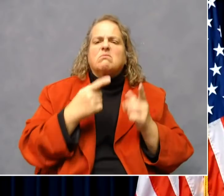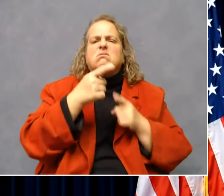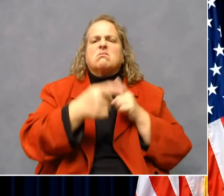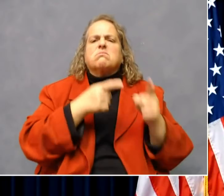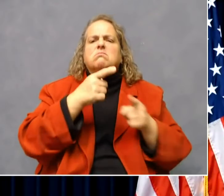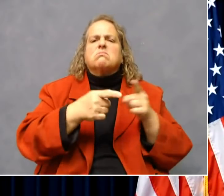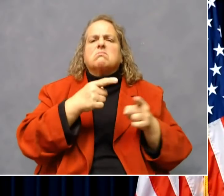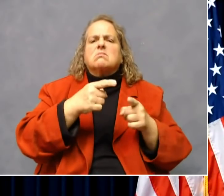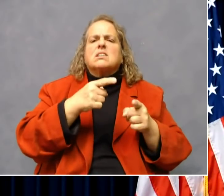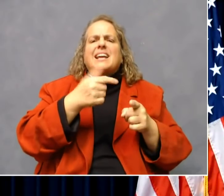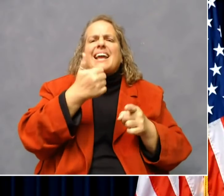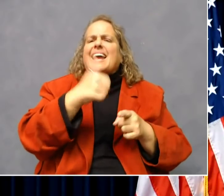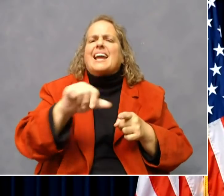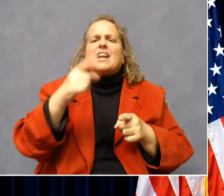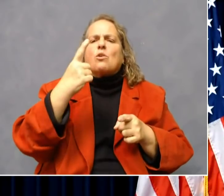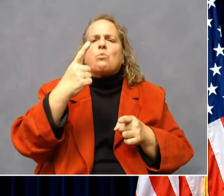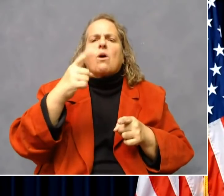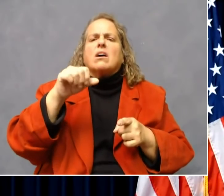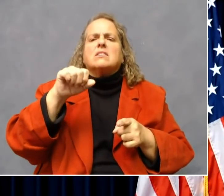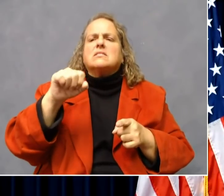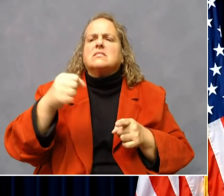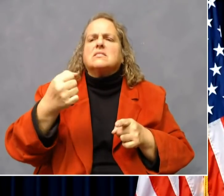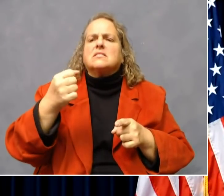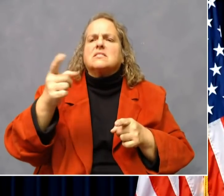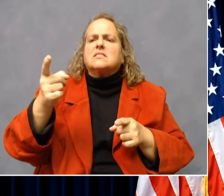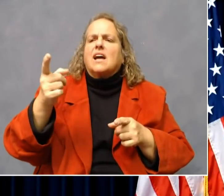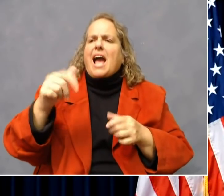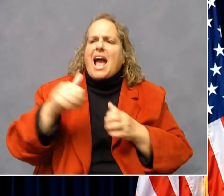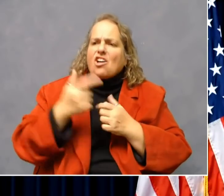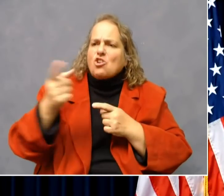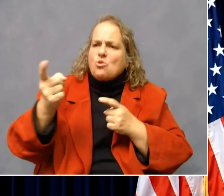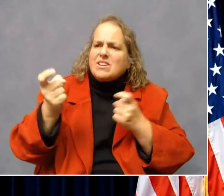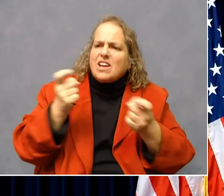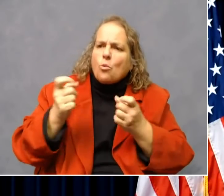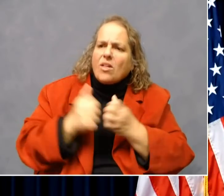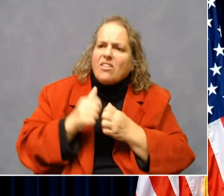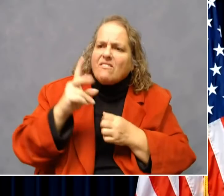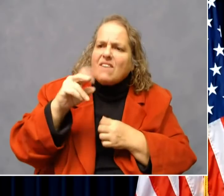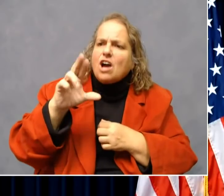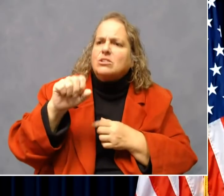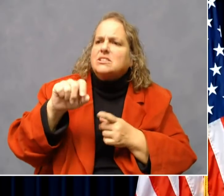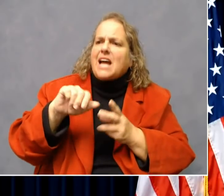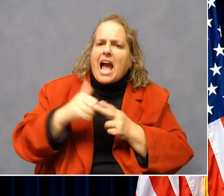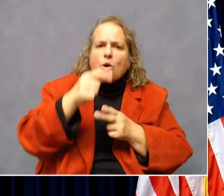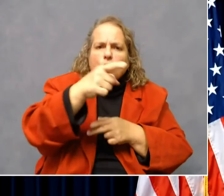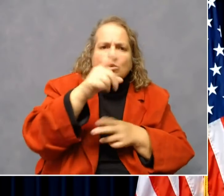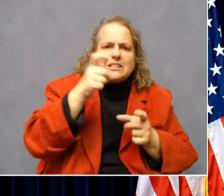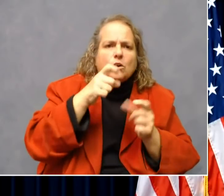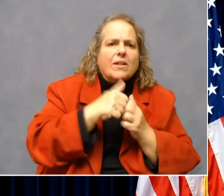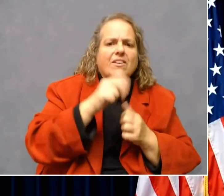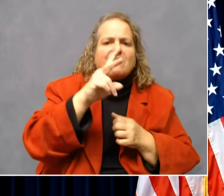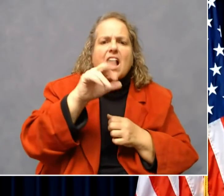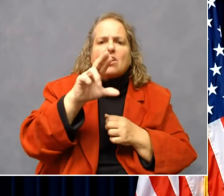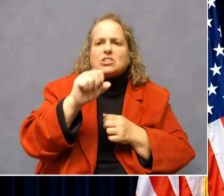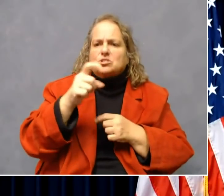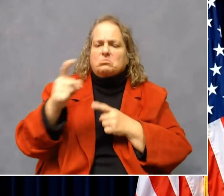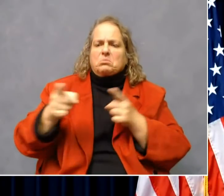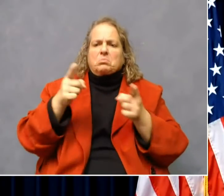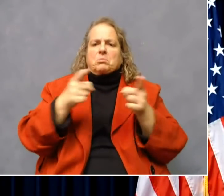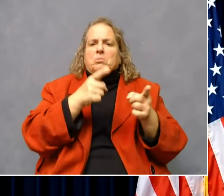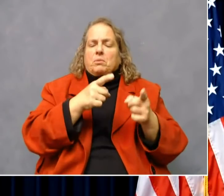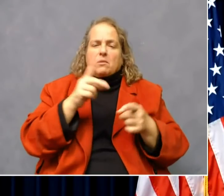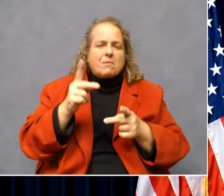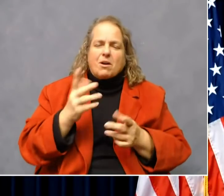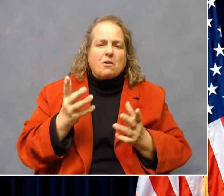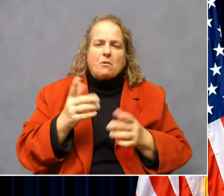the virus, these vaccines and the way they've been developed is something that I have confidence